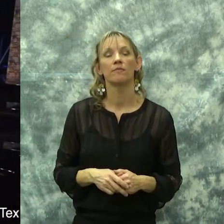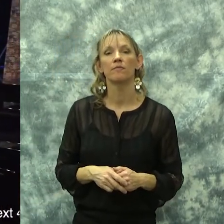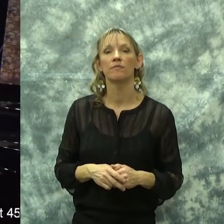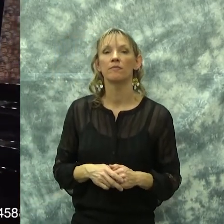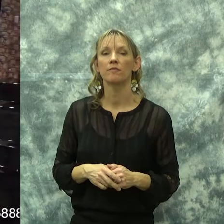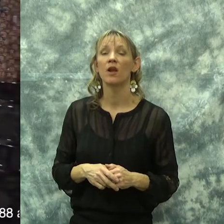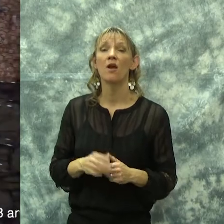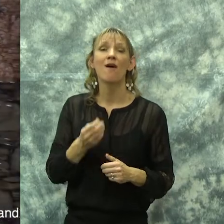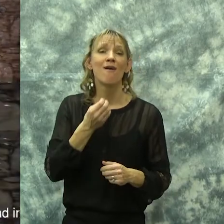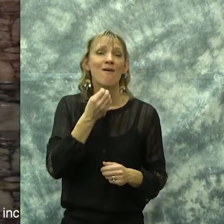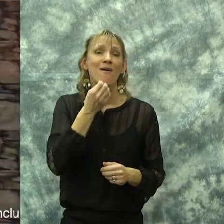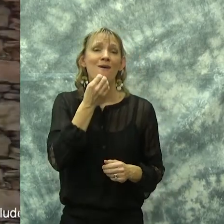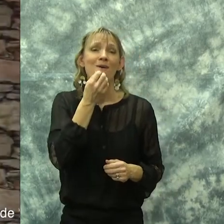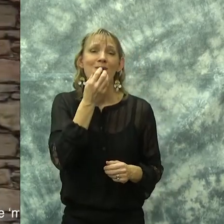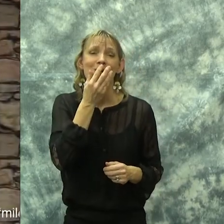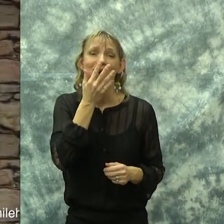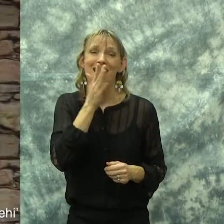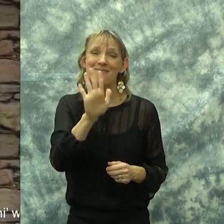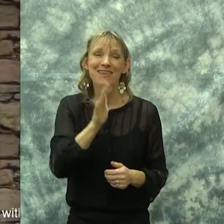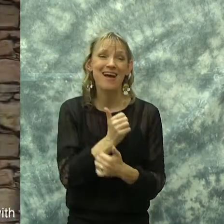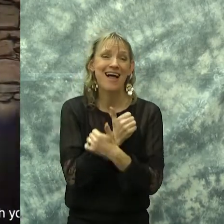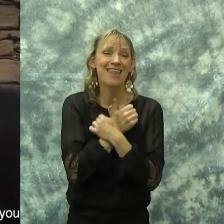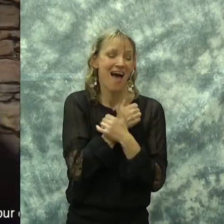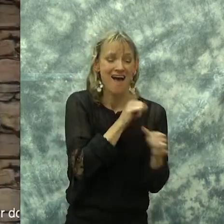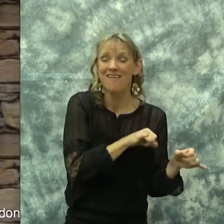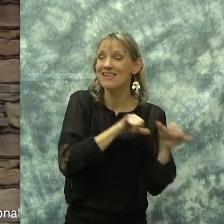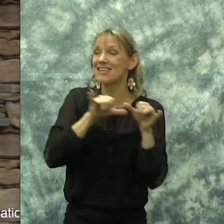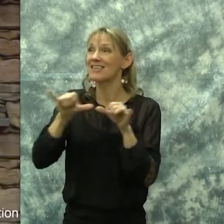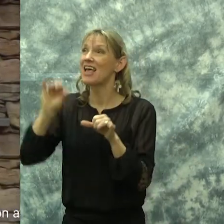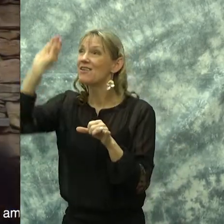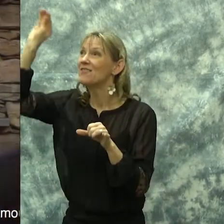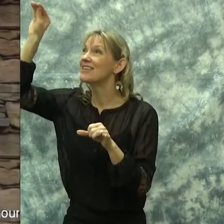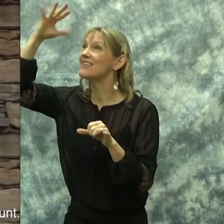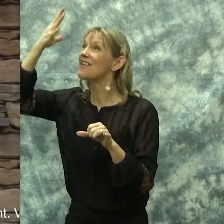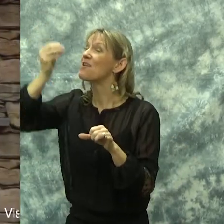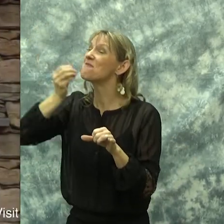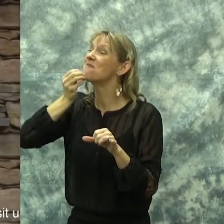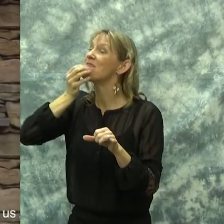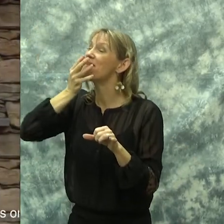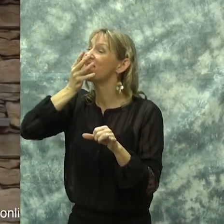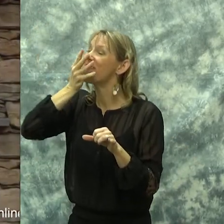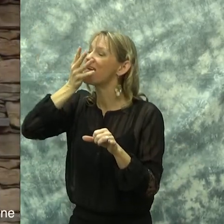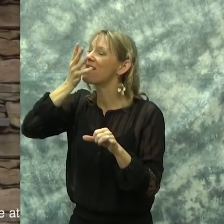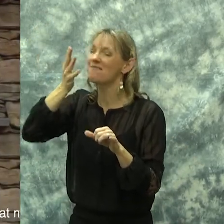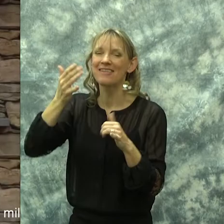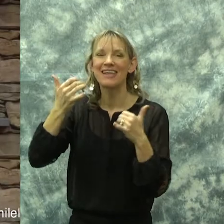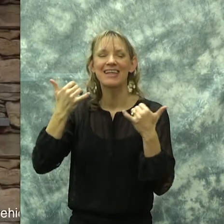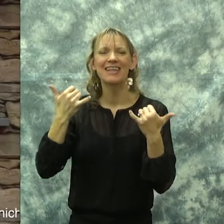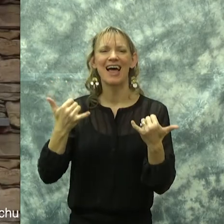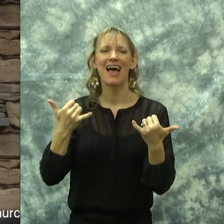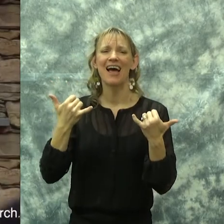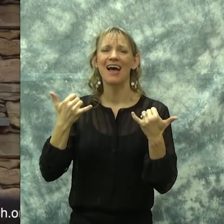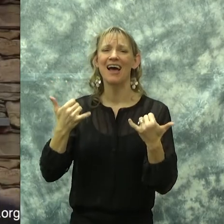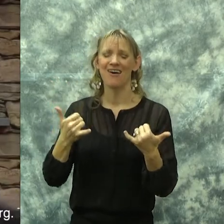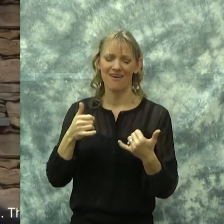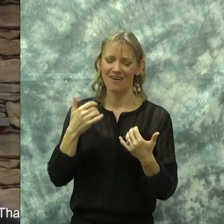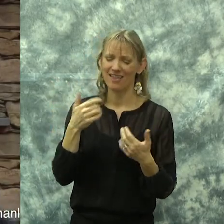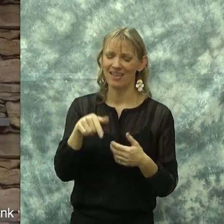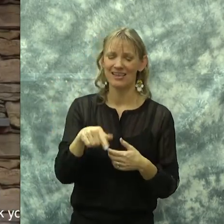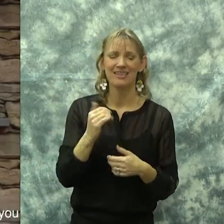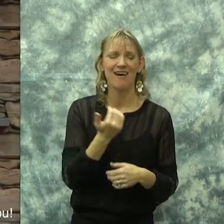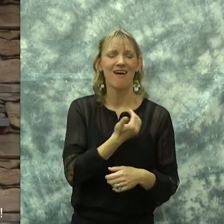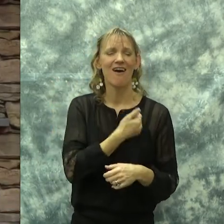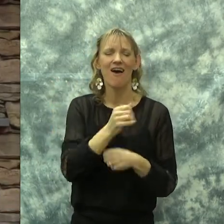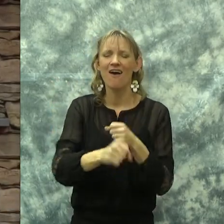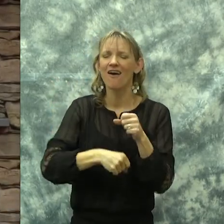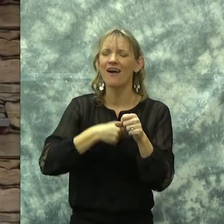The warmth of your love's like the warmth of the sun. And this will be our year.